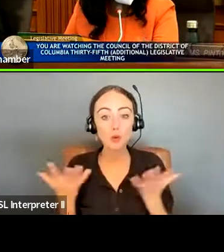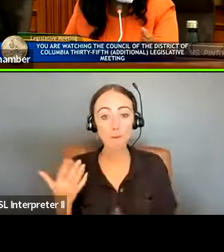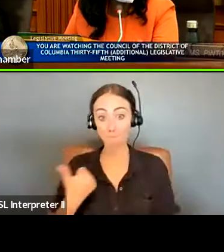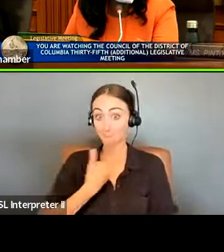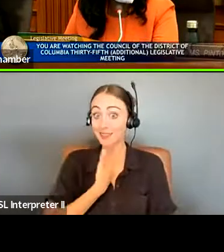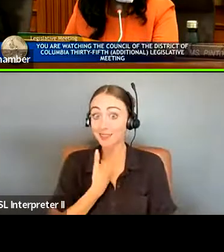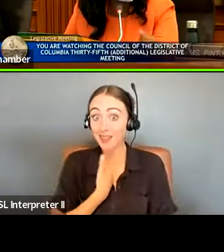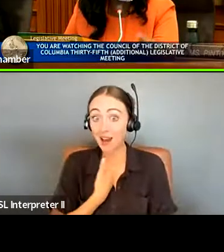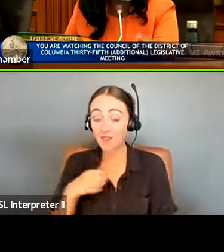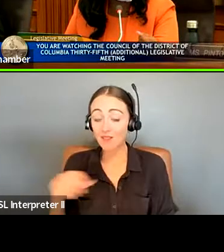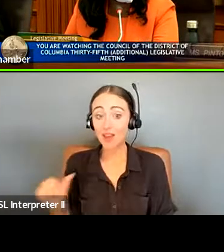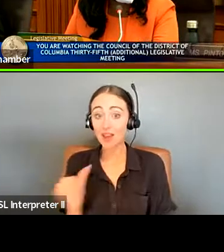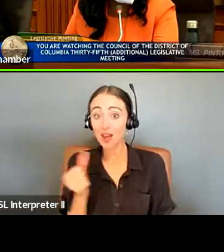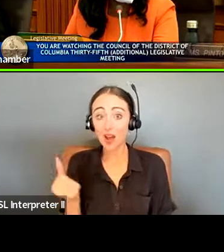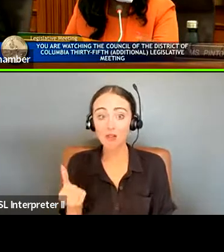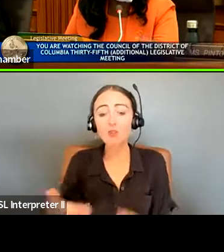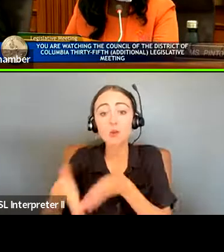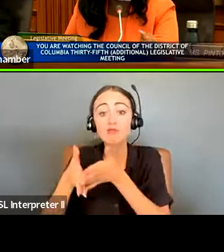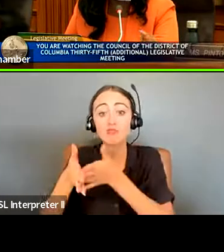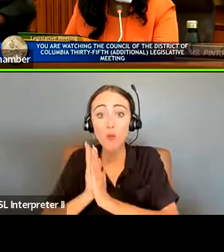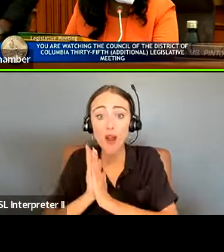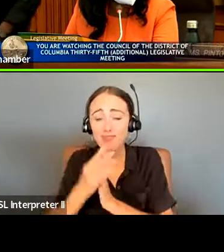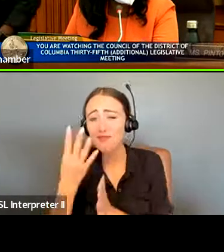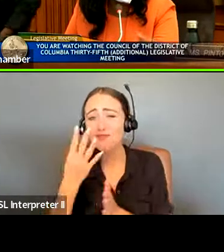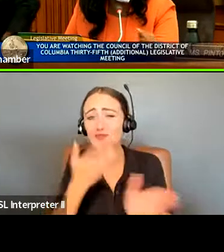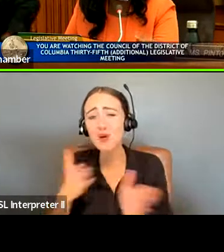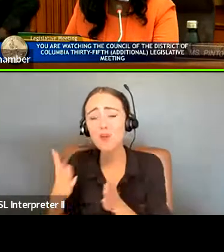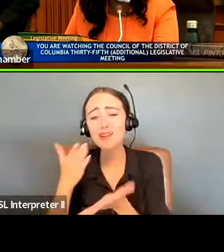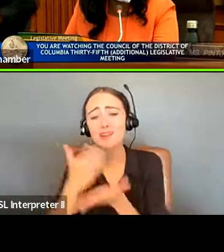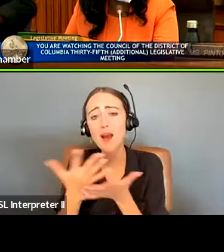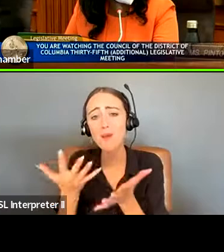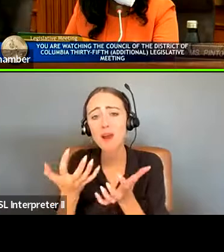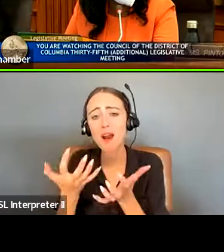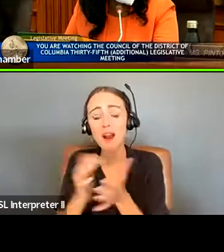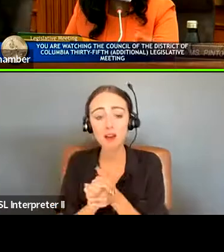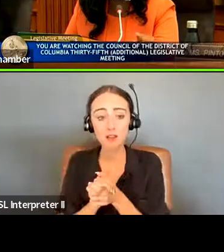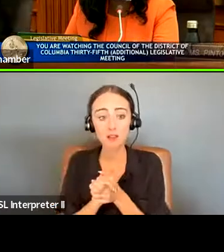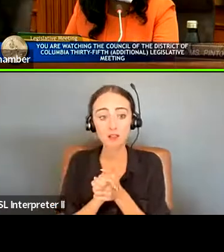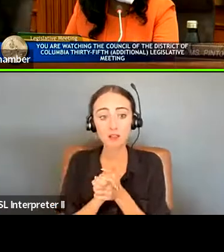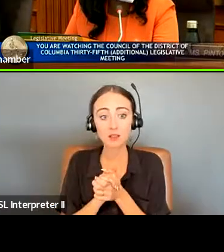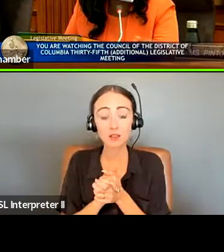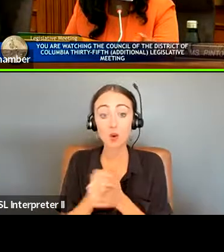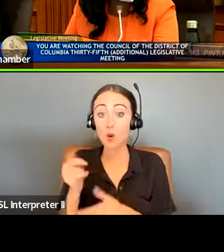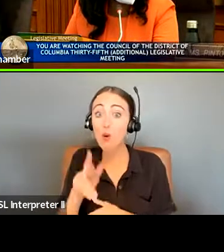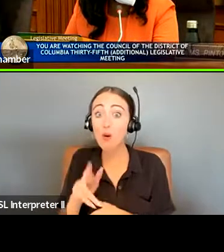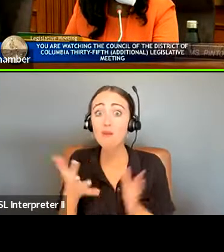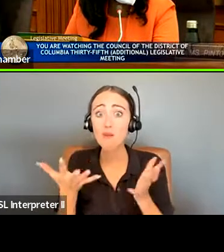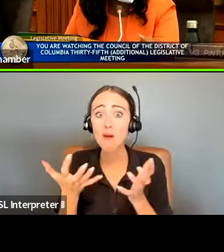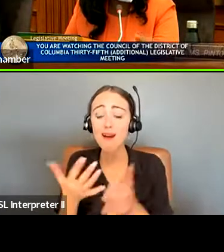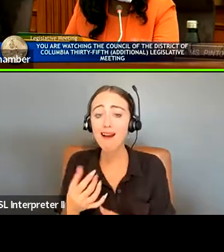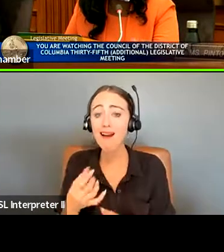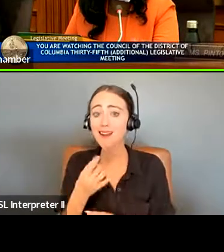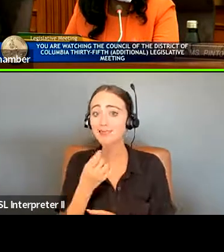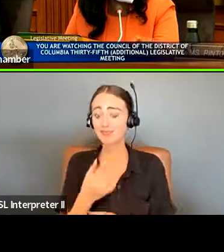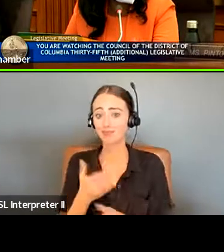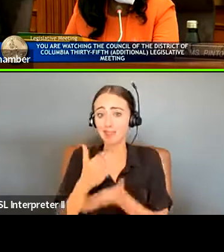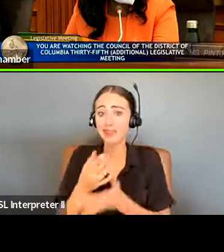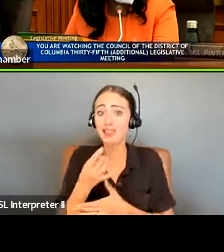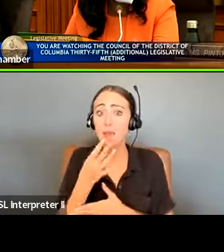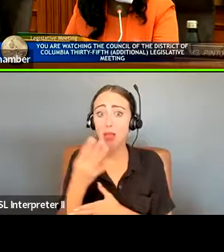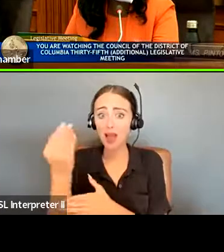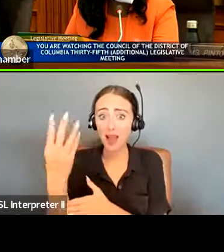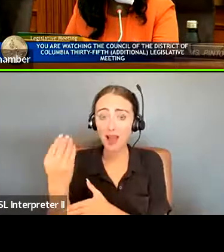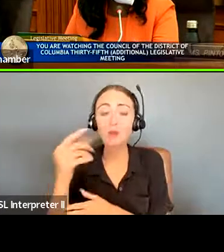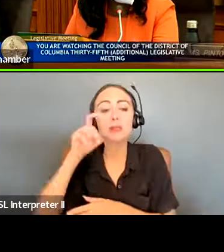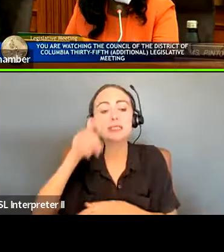myself and commissioners when we make requests for four-way stops and when we make requests for stoplights as well. We have to be